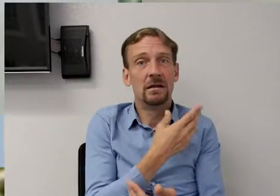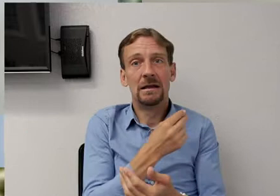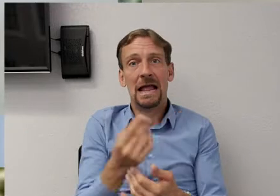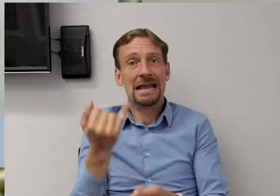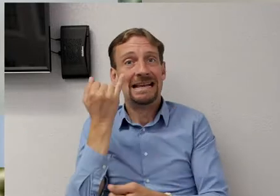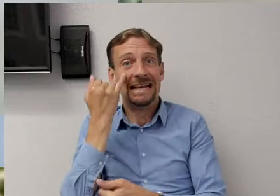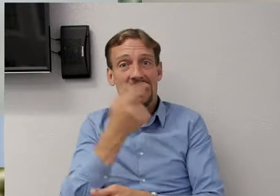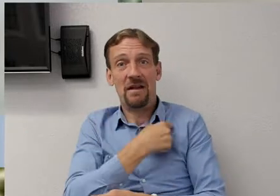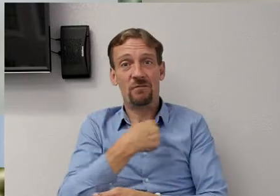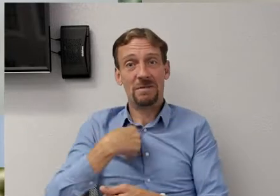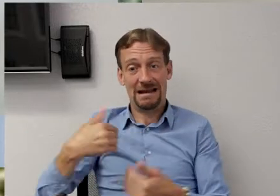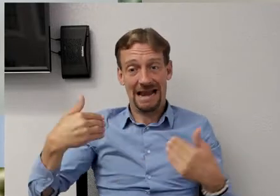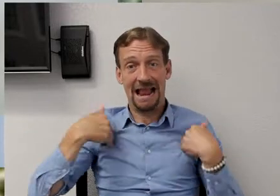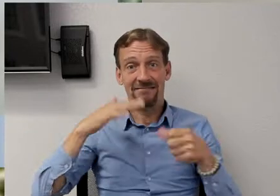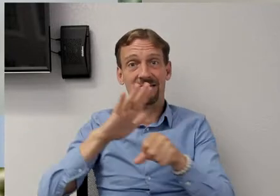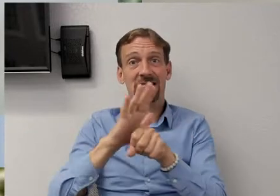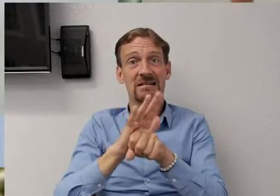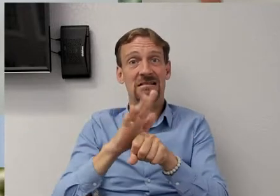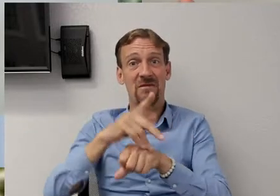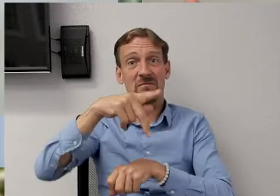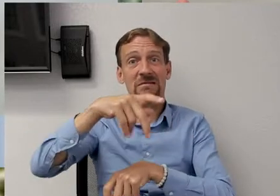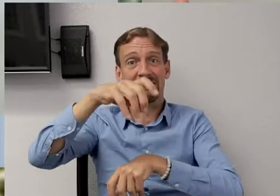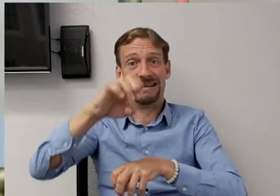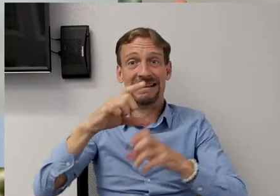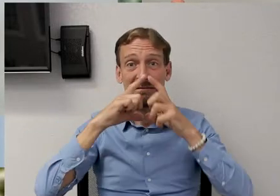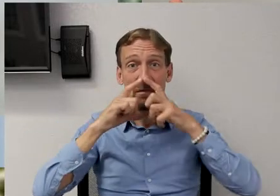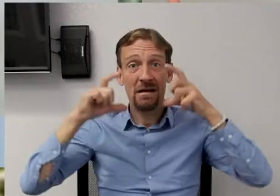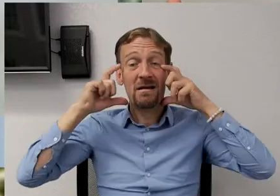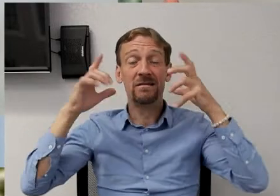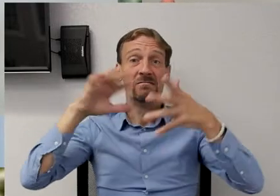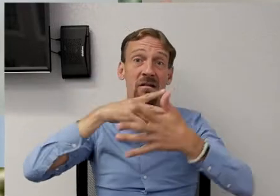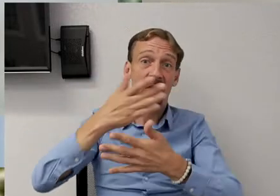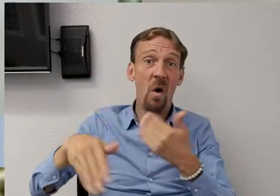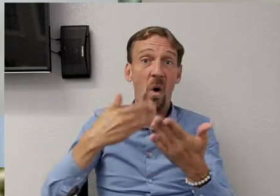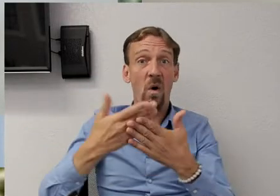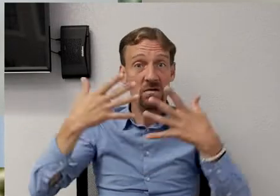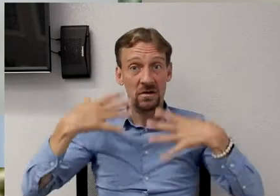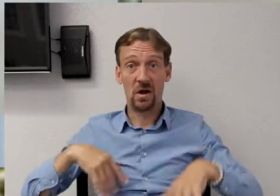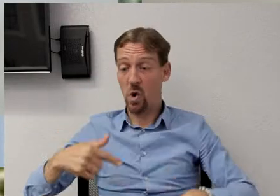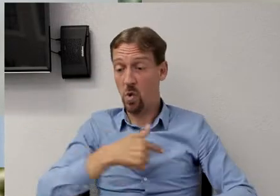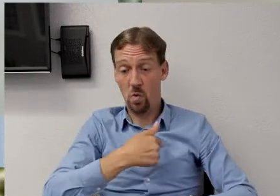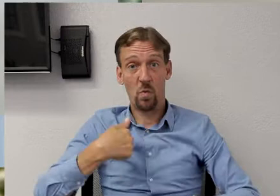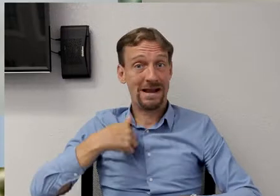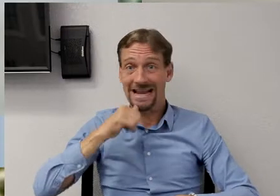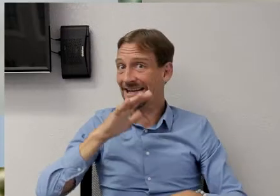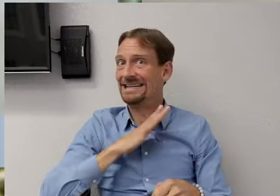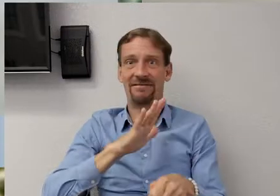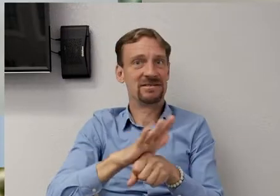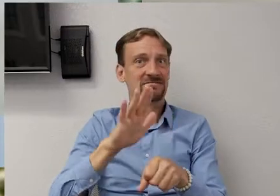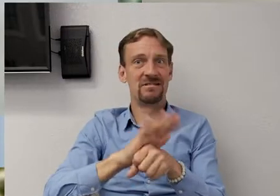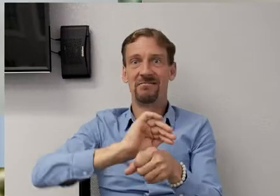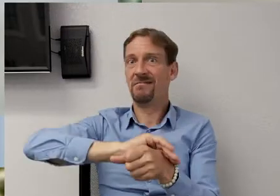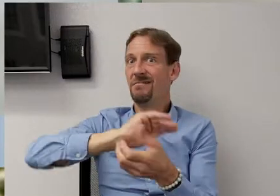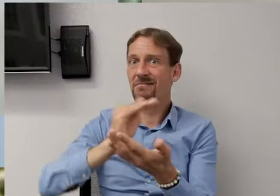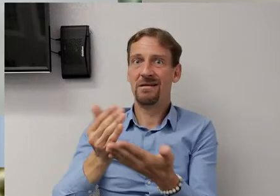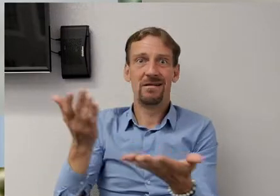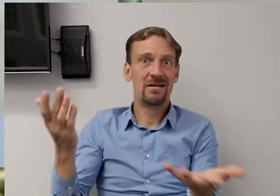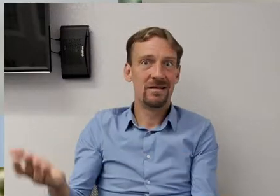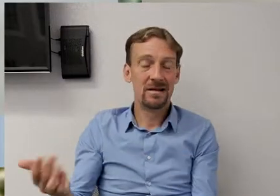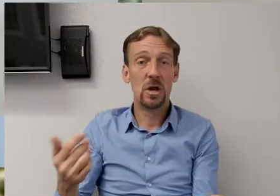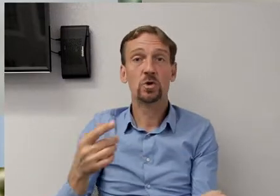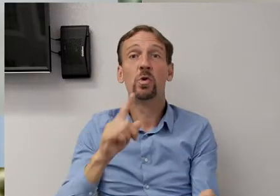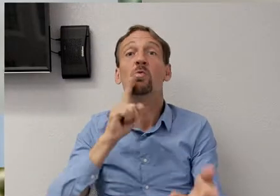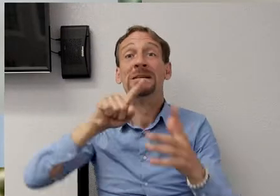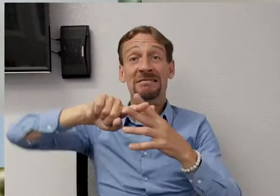PPE would be available. Because our supplies were relatively low. And so out of the gate, we had to